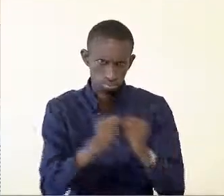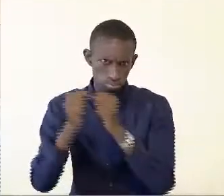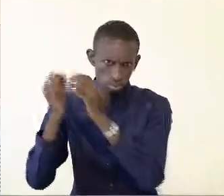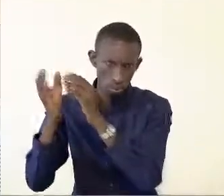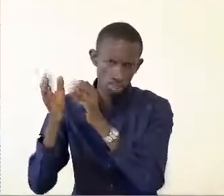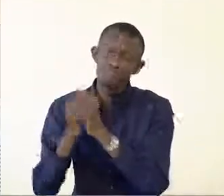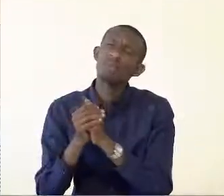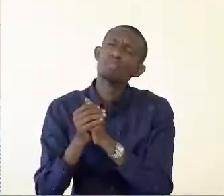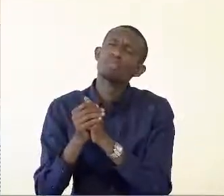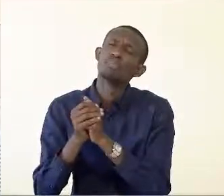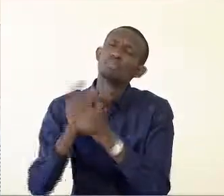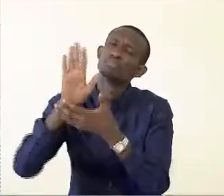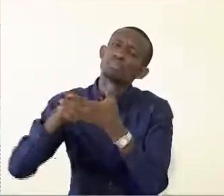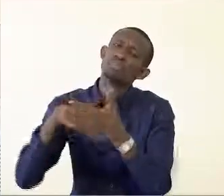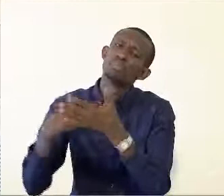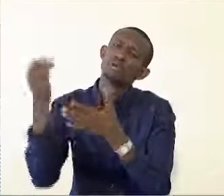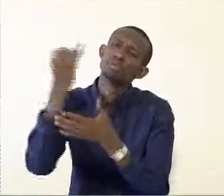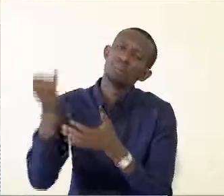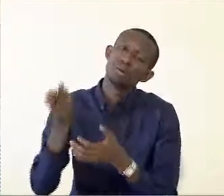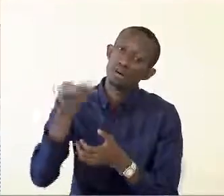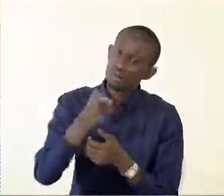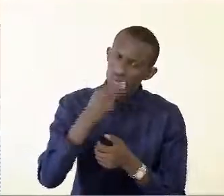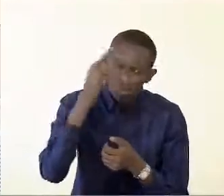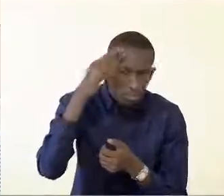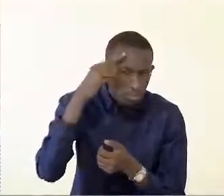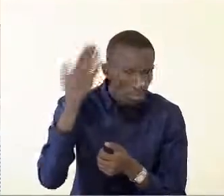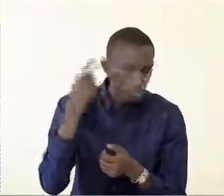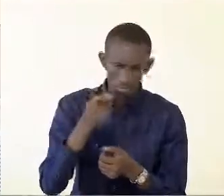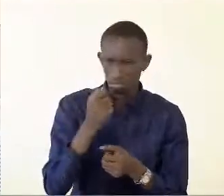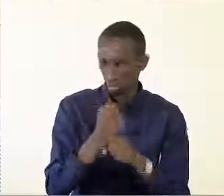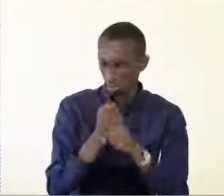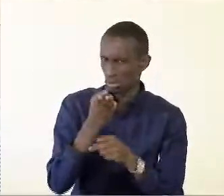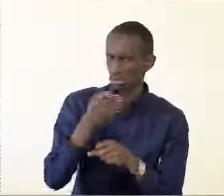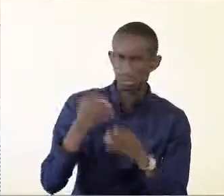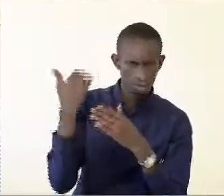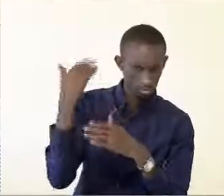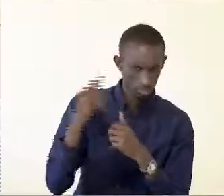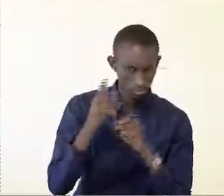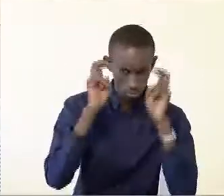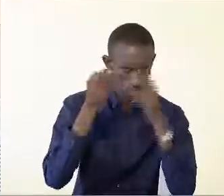or on a Cartesian plane. And you remember, we've done this within the last lesson.